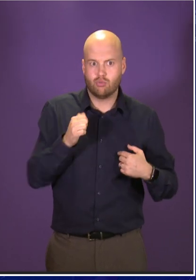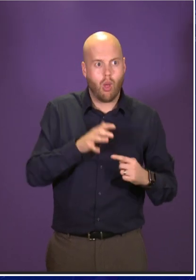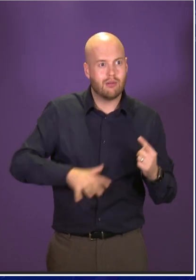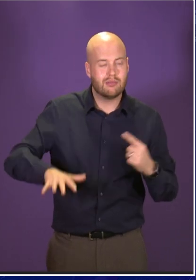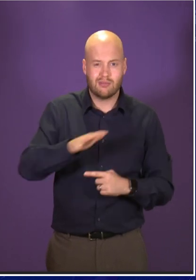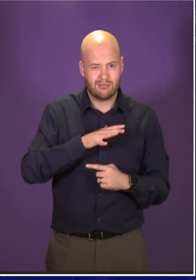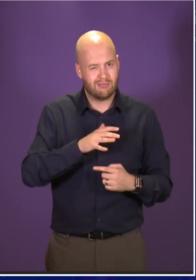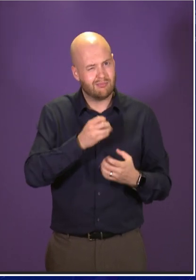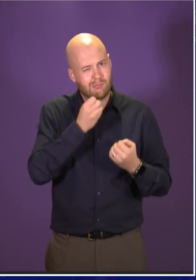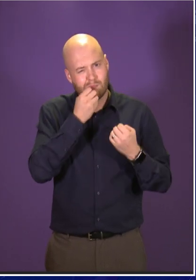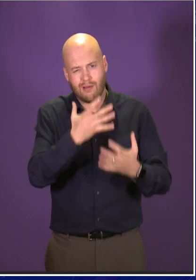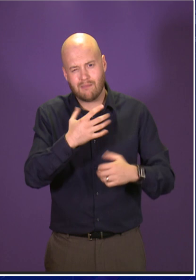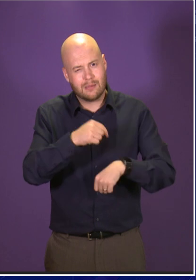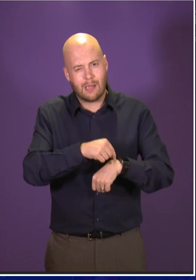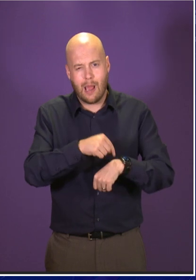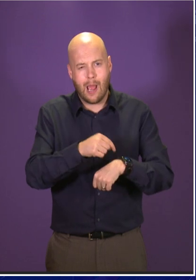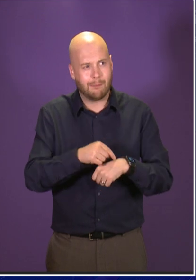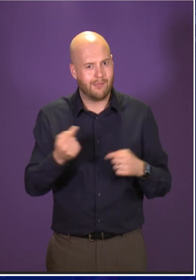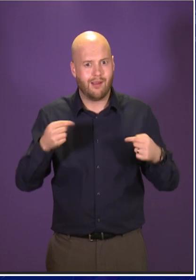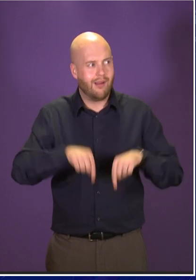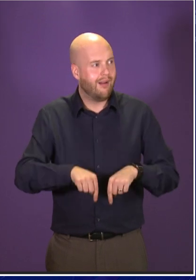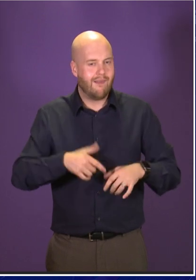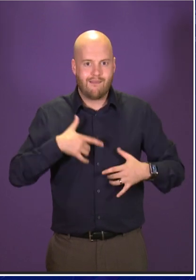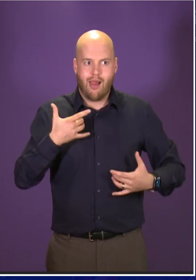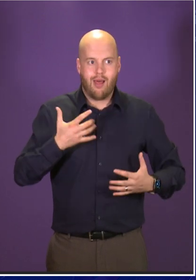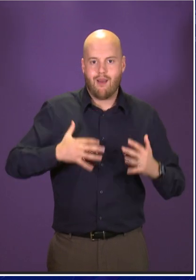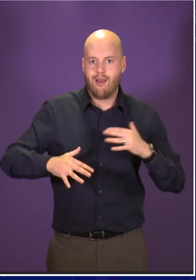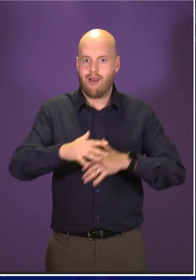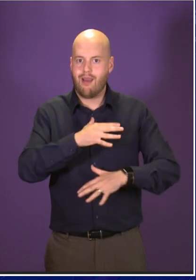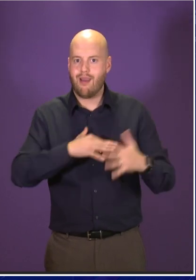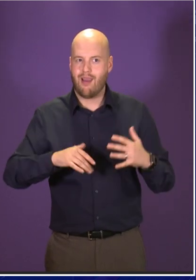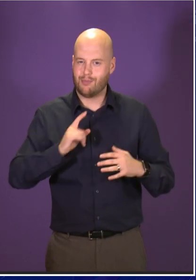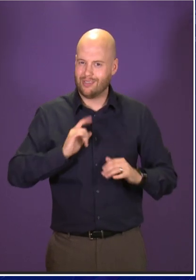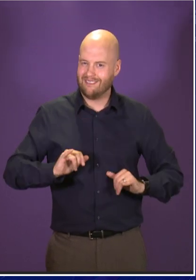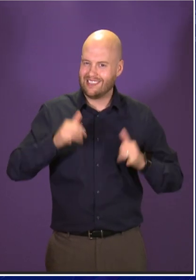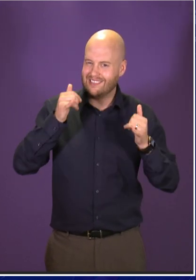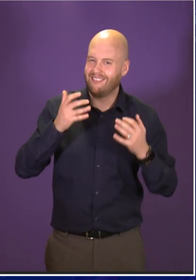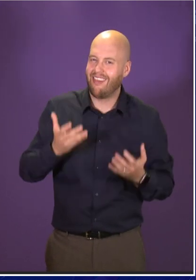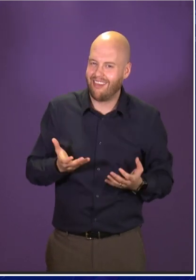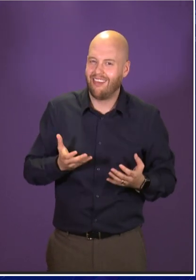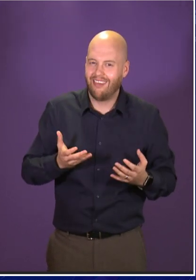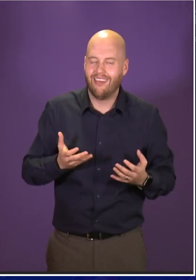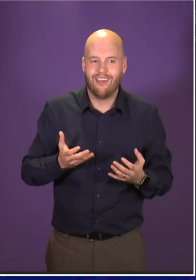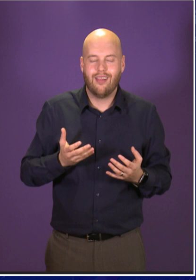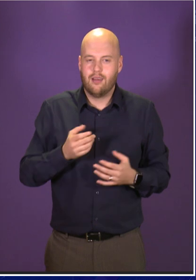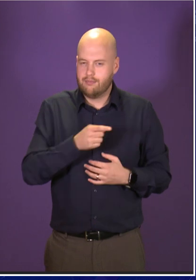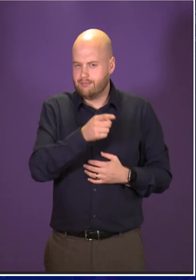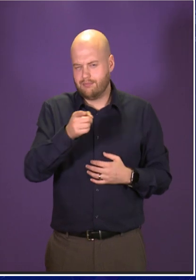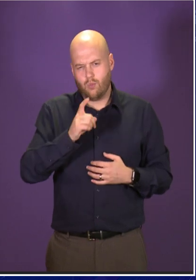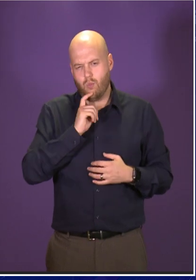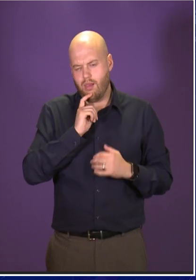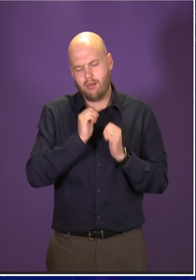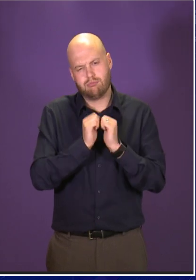wonderful city during the height of the festival season. And as you will already appreciate and come to appreciate, these